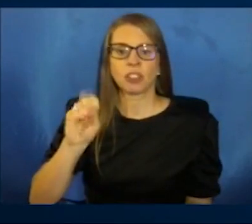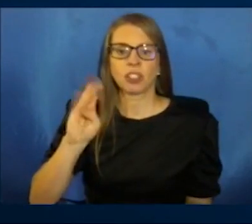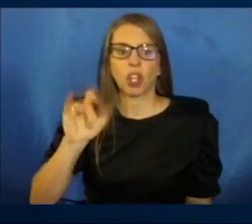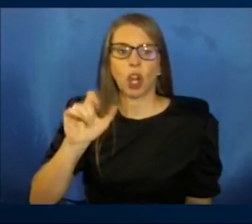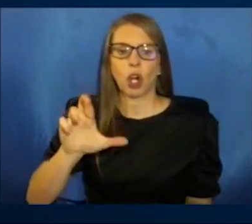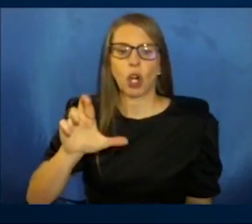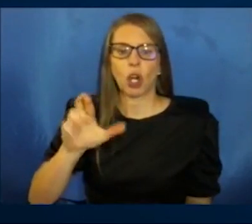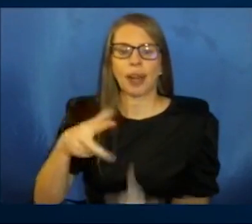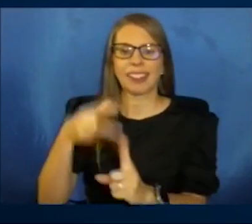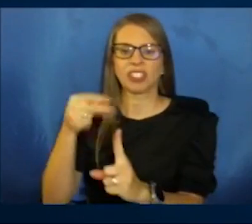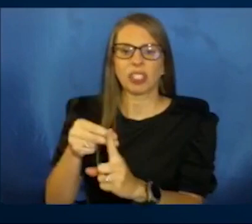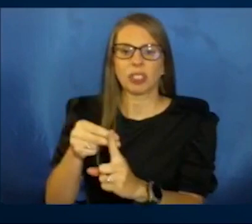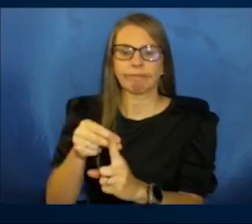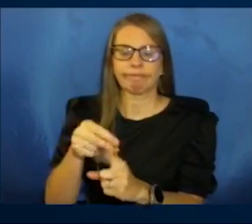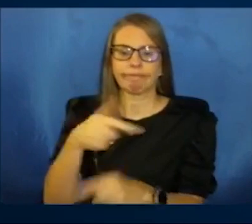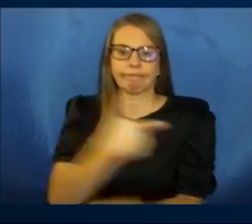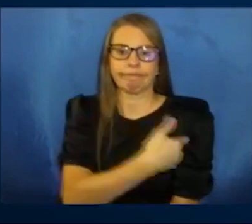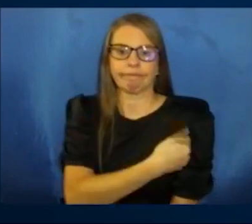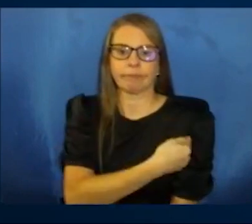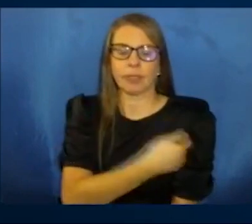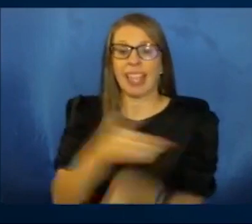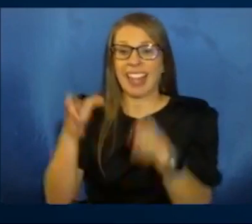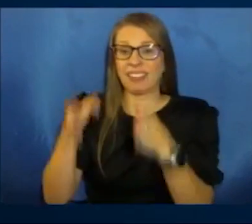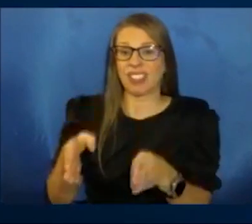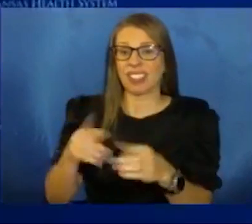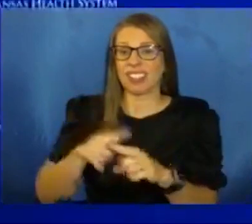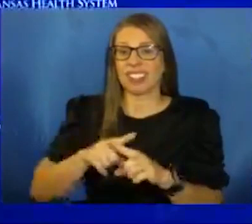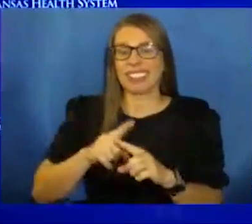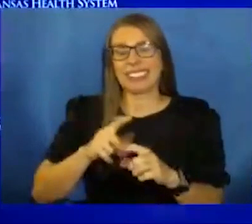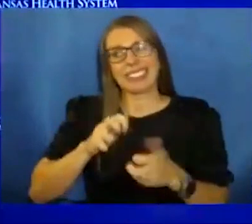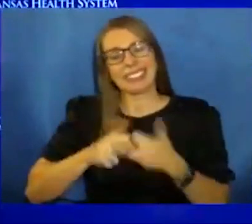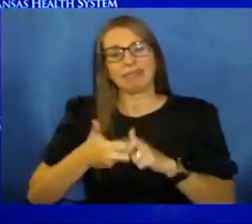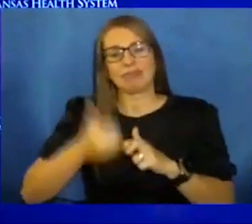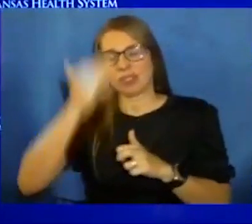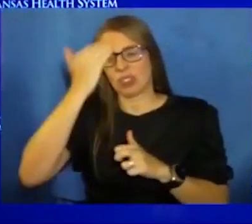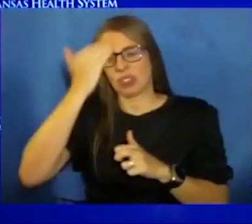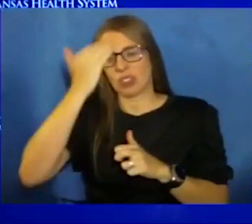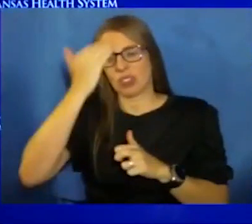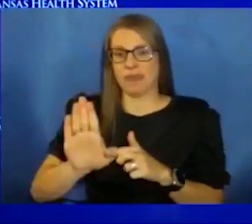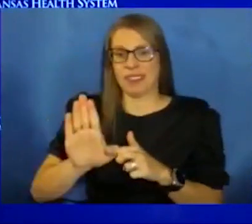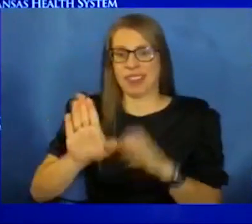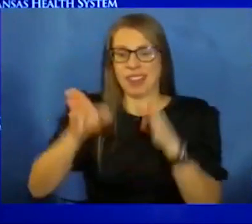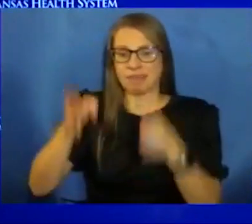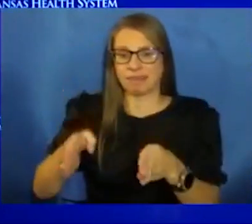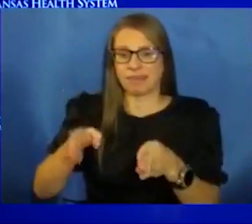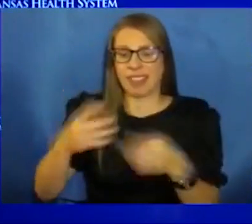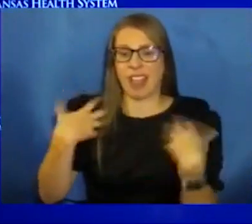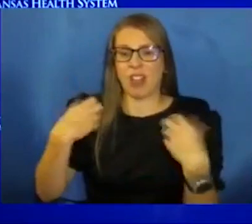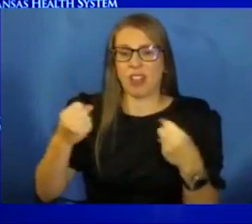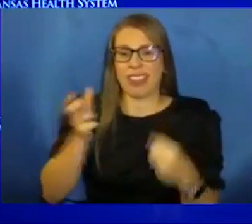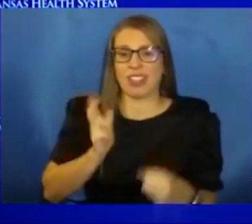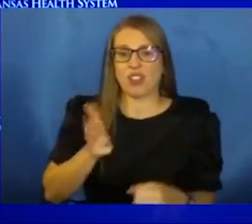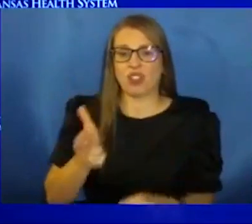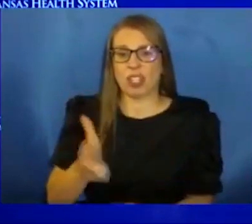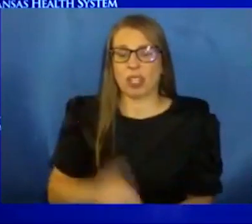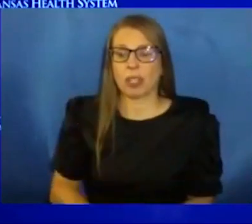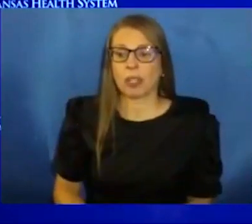refuses to get the shot because he claims that he's allergic to intramuscular injections. Mm-hmm. Can you verify if that could be